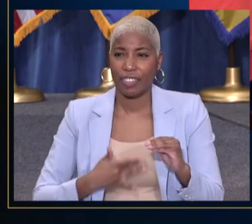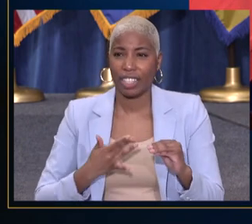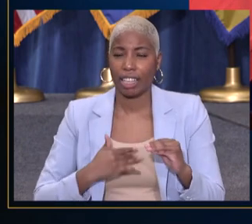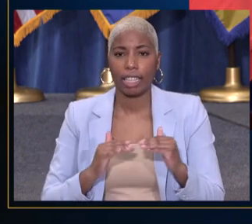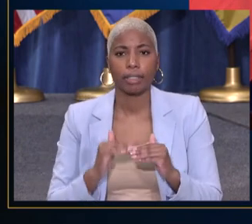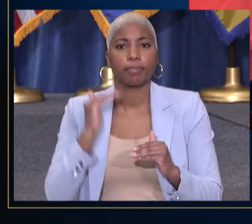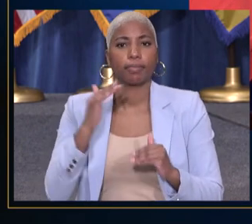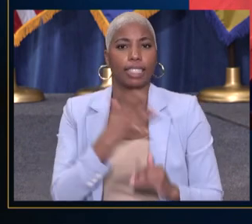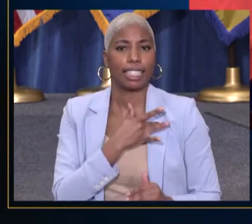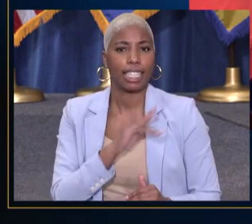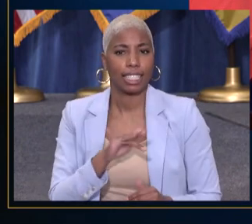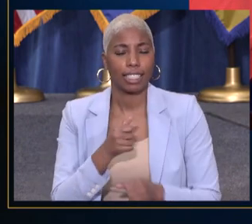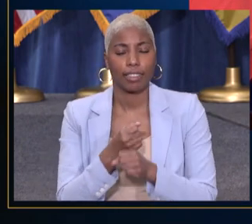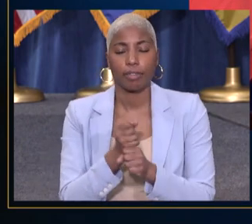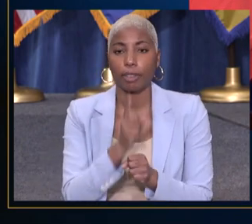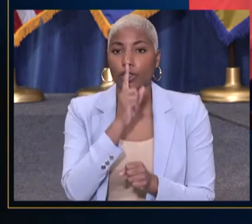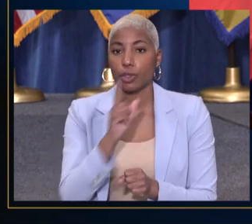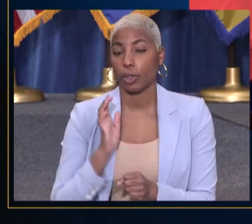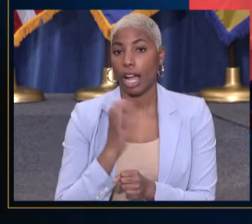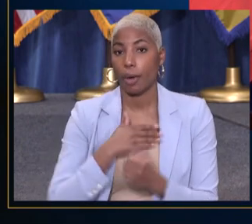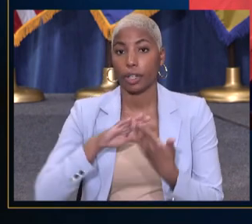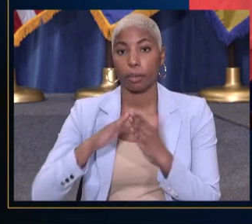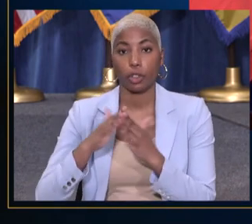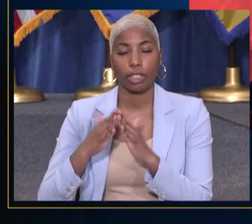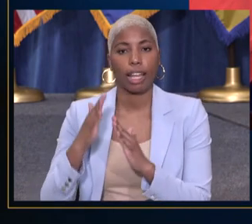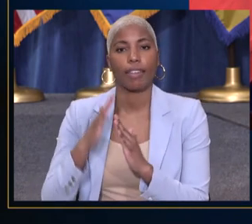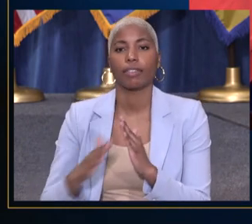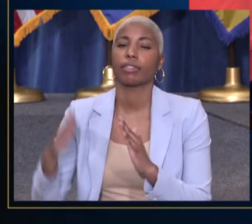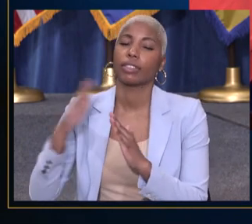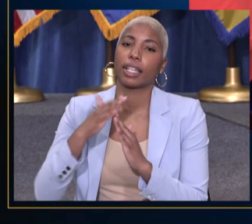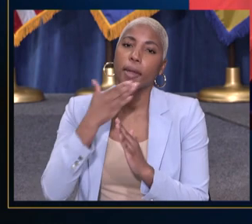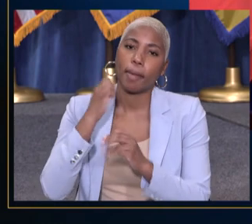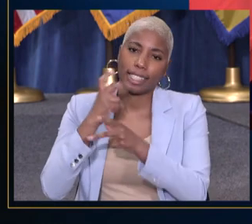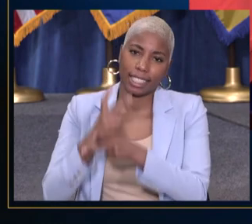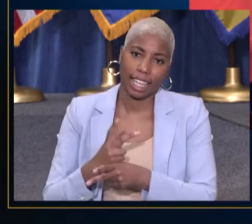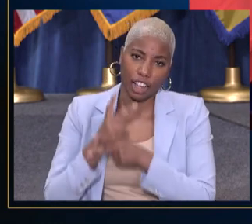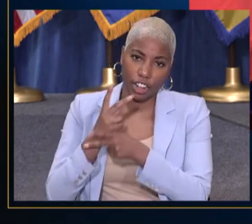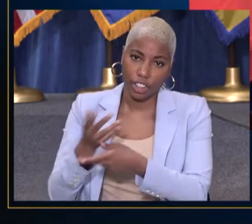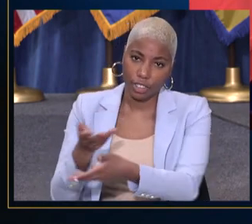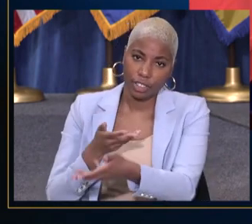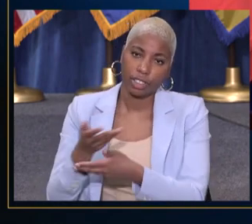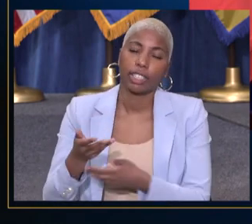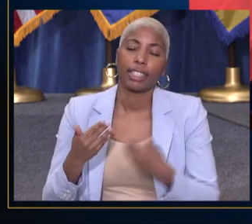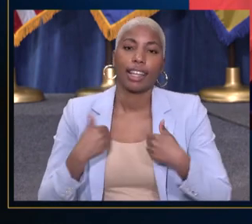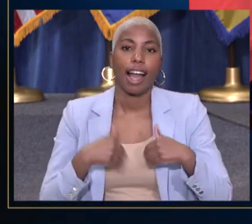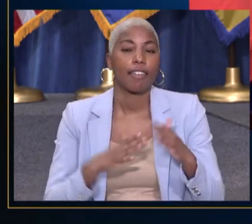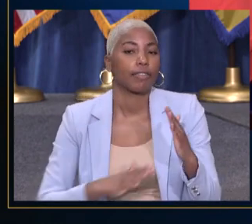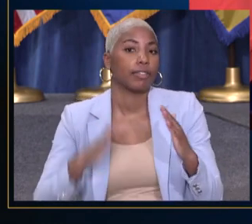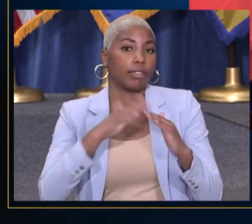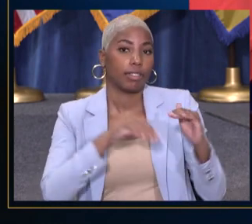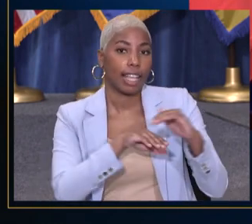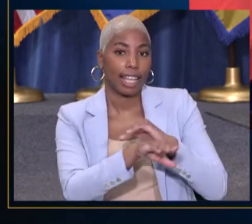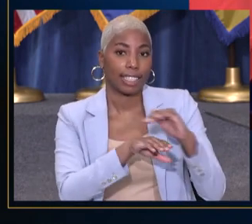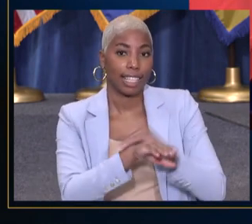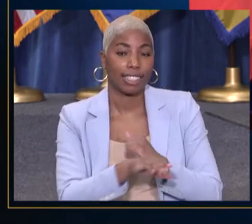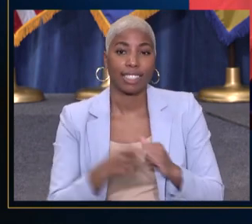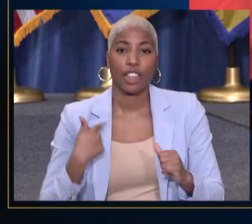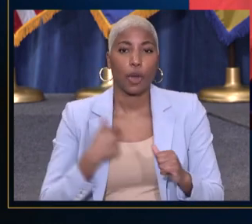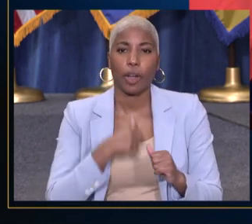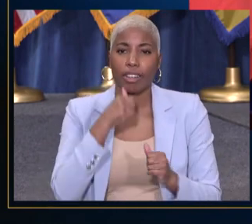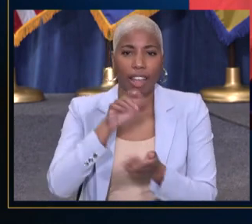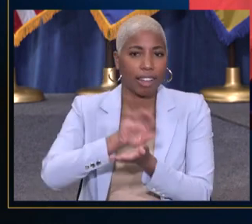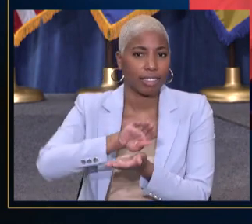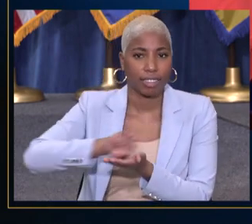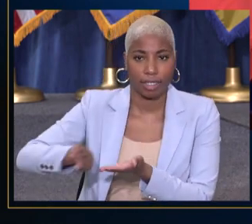to ensuring that our community gets the best care, gets access, that we are not left behind. Because we've been